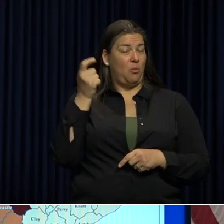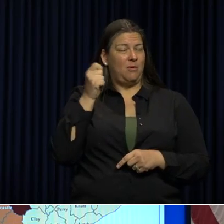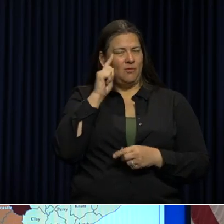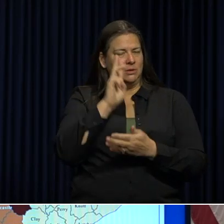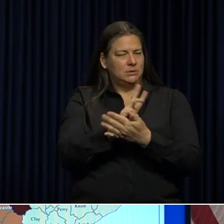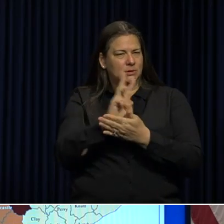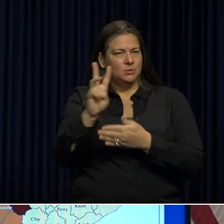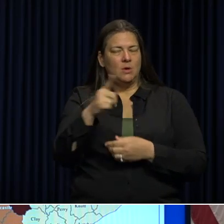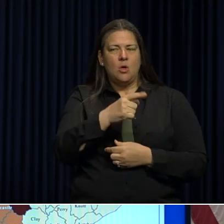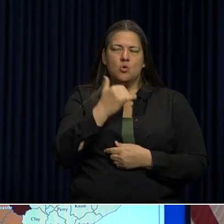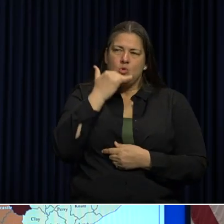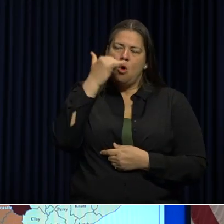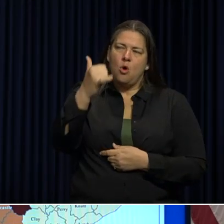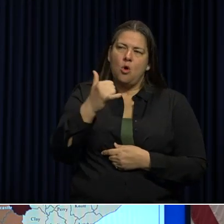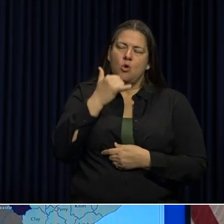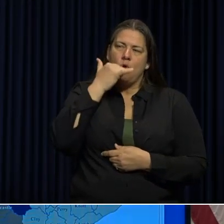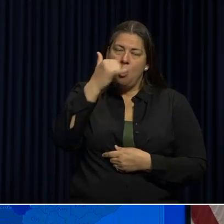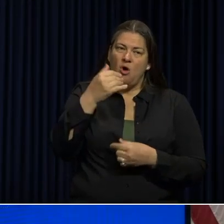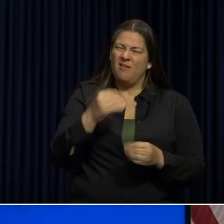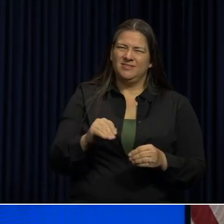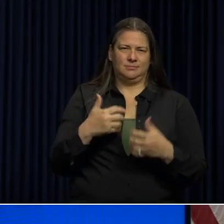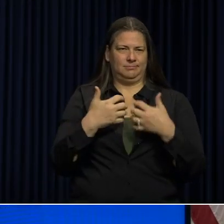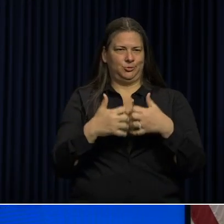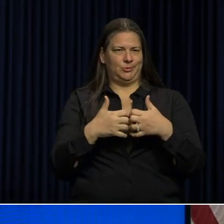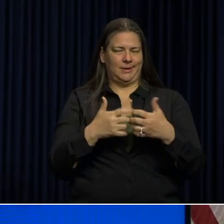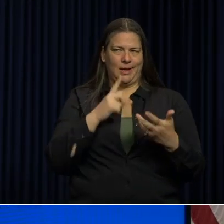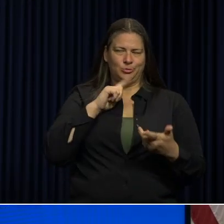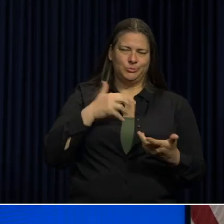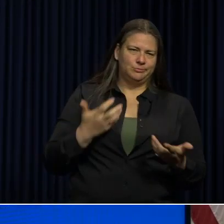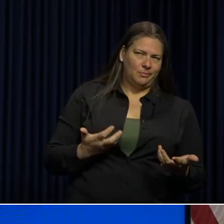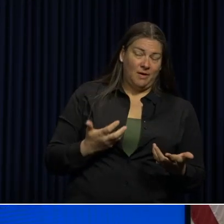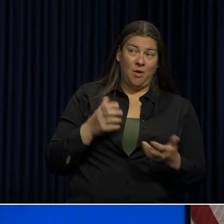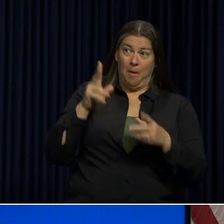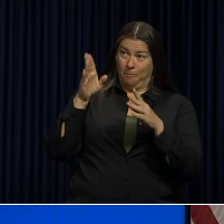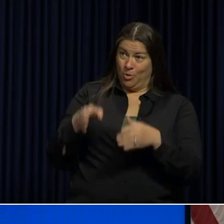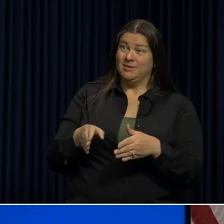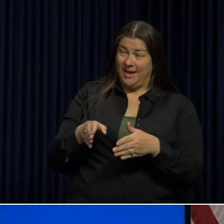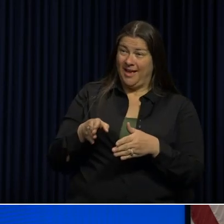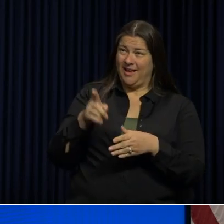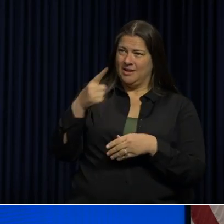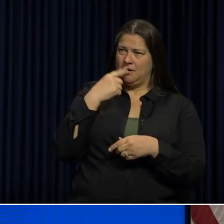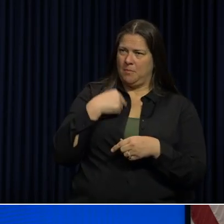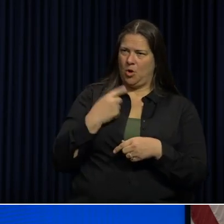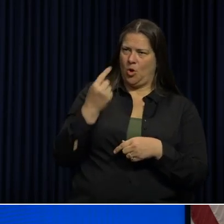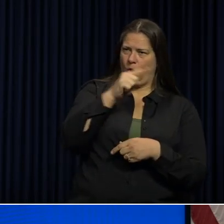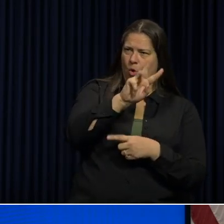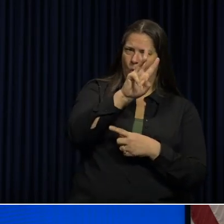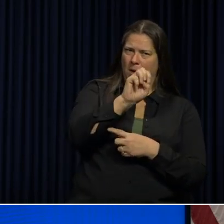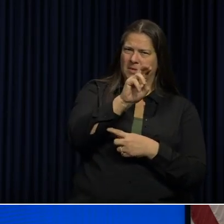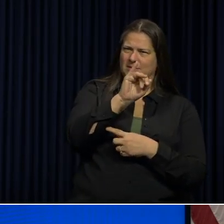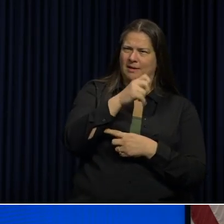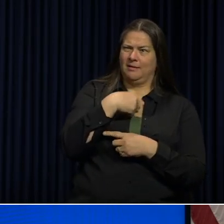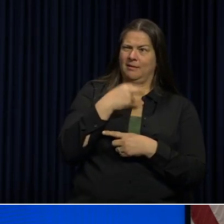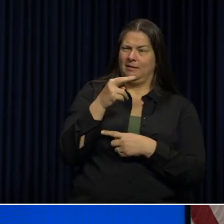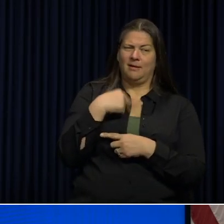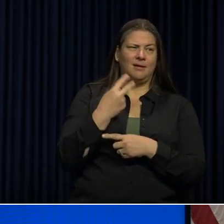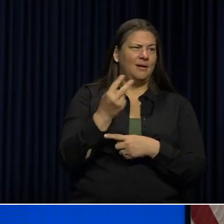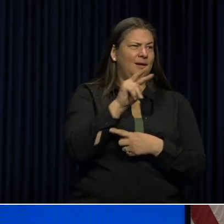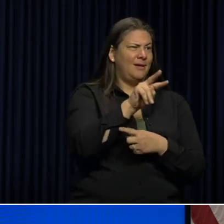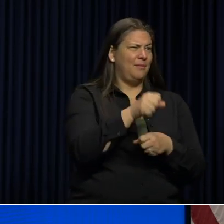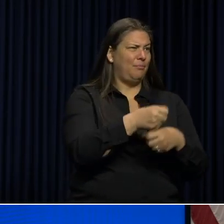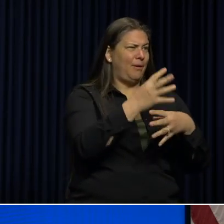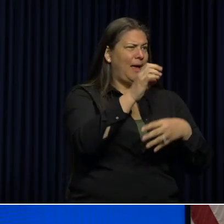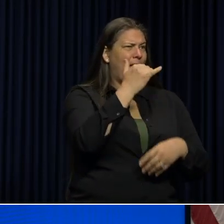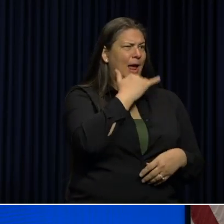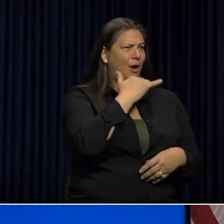mostly getting a machine, and when they do get a person, they're referred back to the website. and get another error message. So basically just going